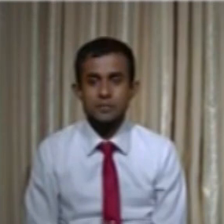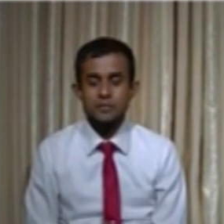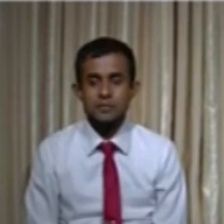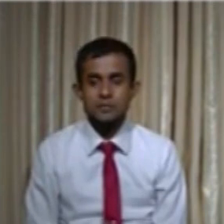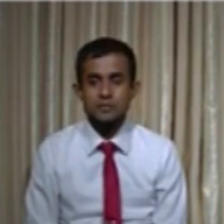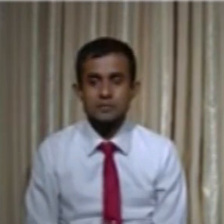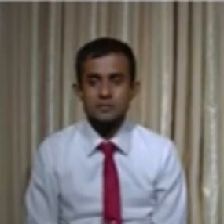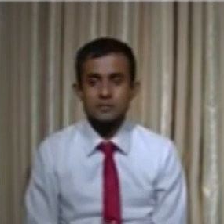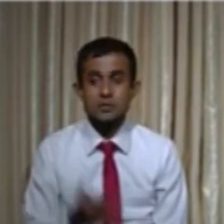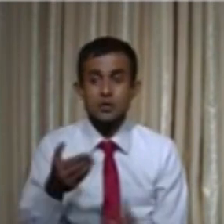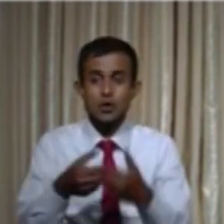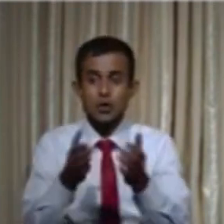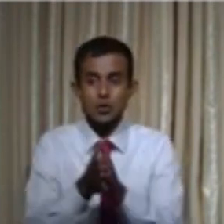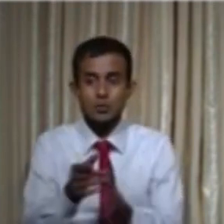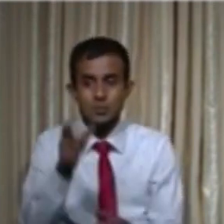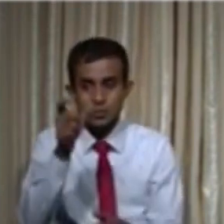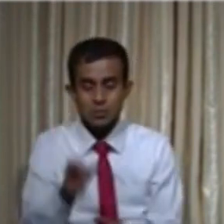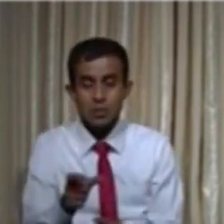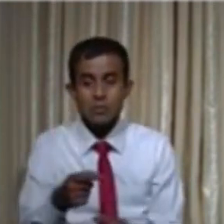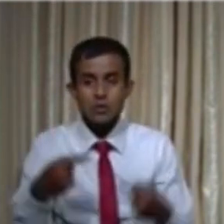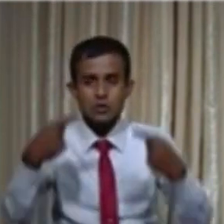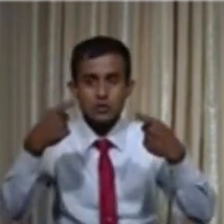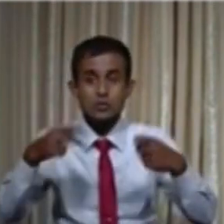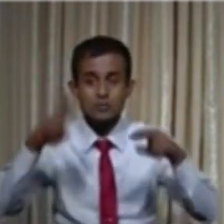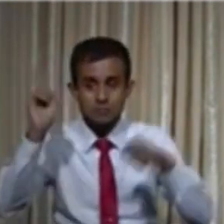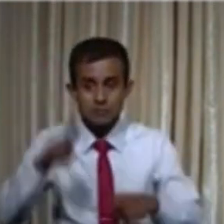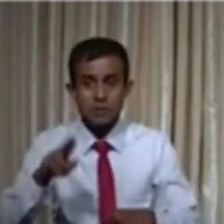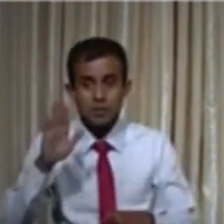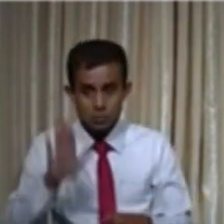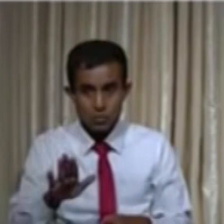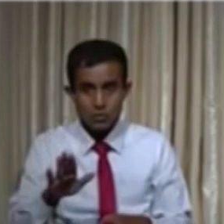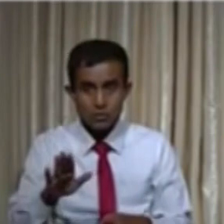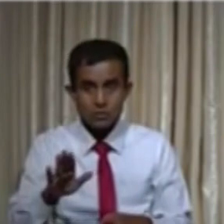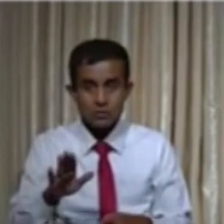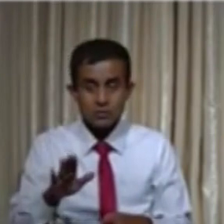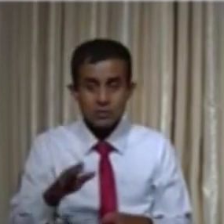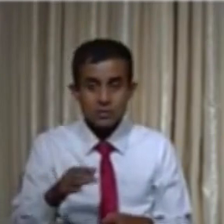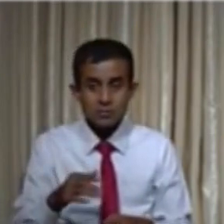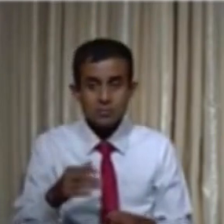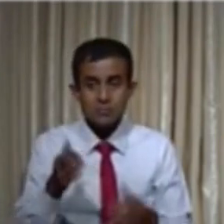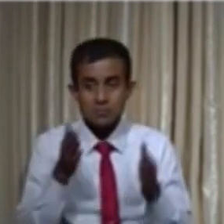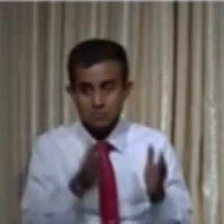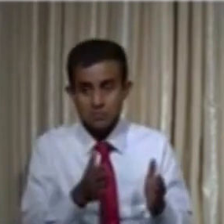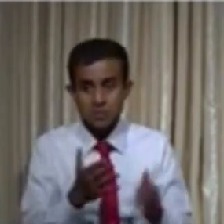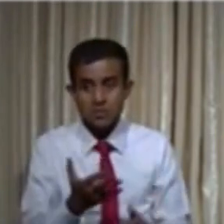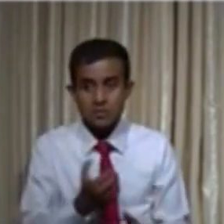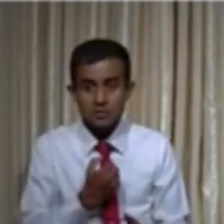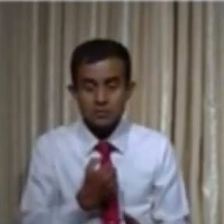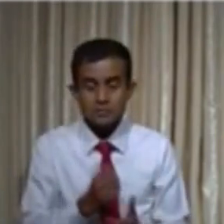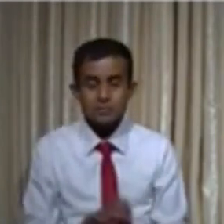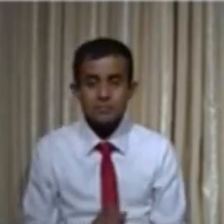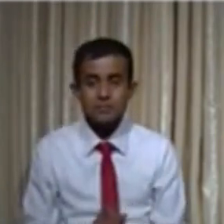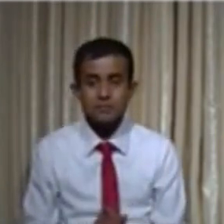to win the war is now coming back to haunt you, you think that you can balance it